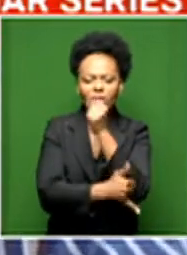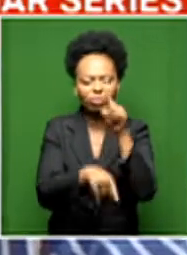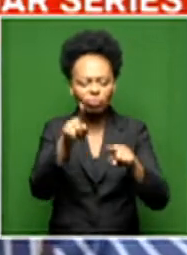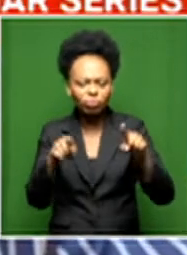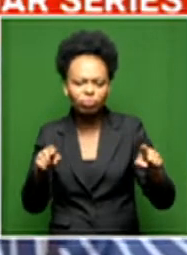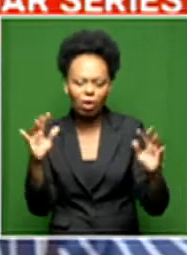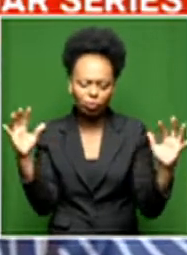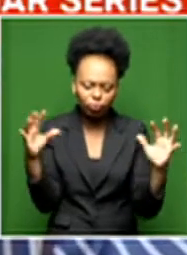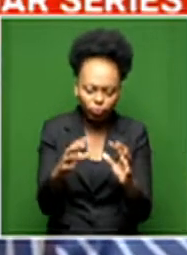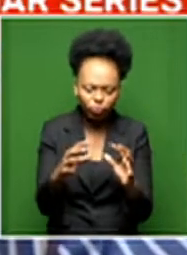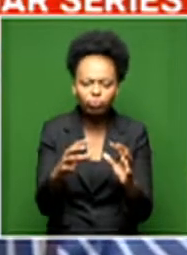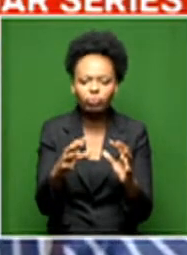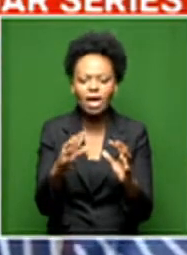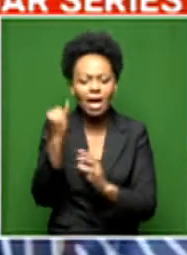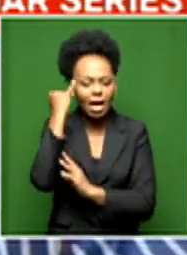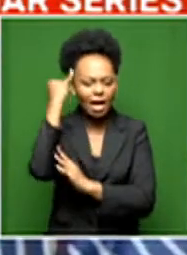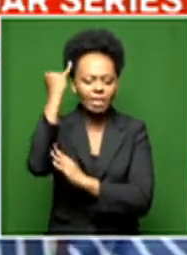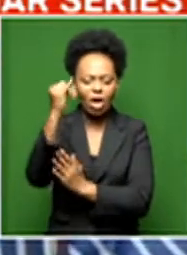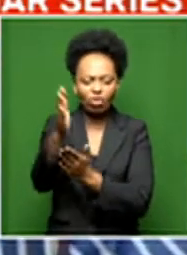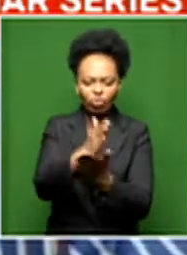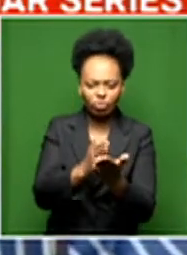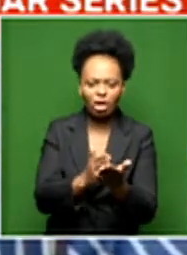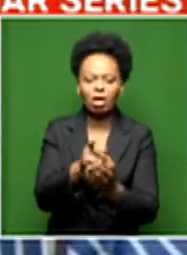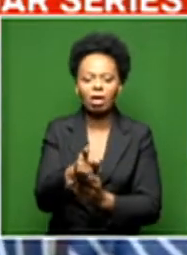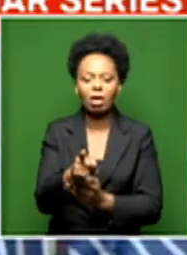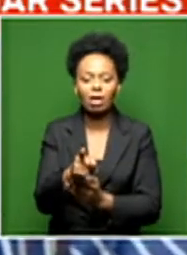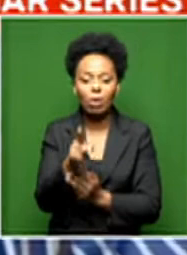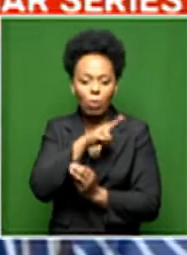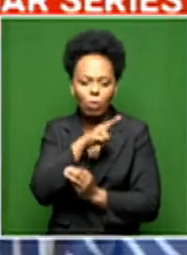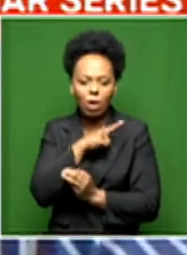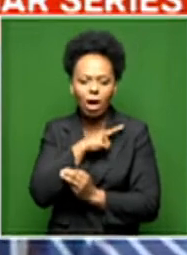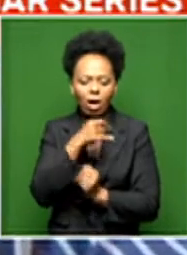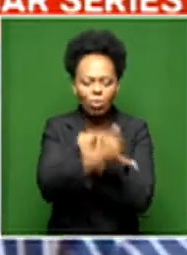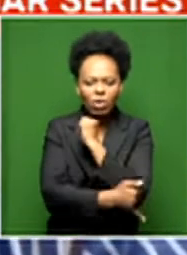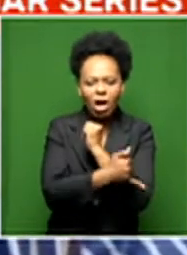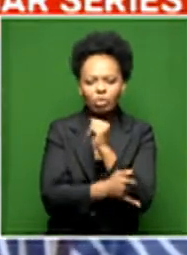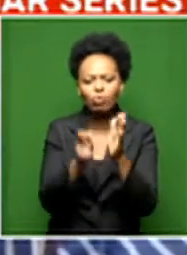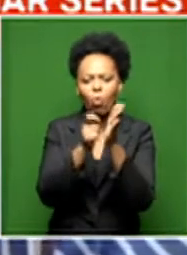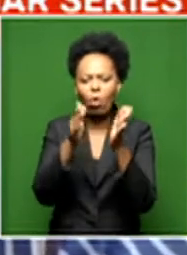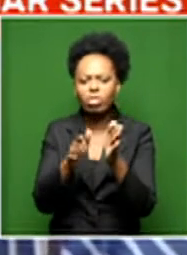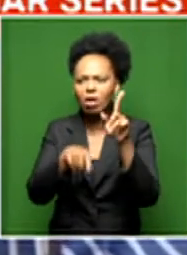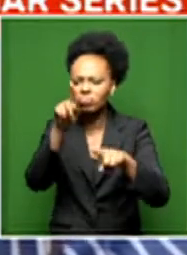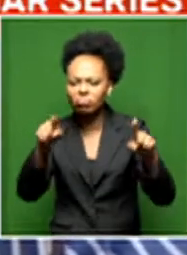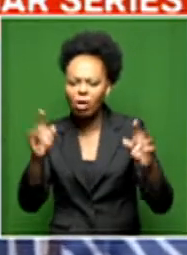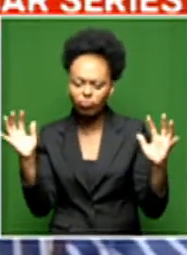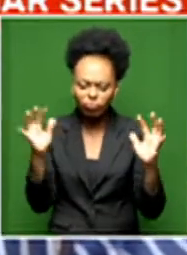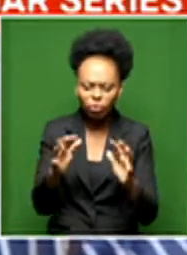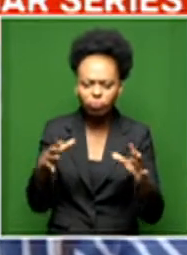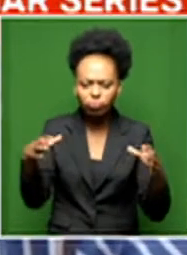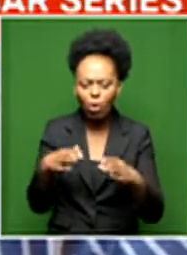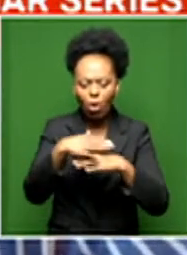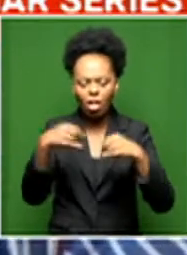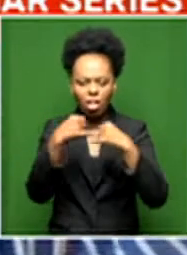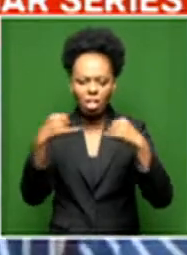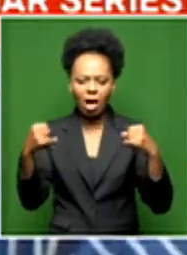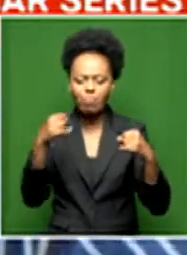from all over the world that will be participating. So it is important to compare notes between authors and their role in